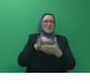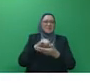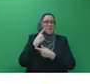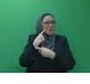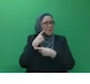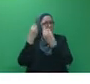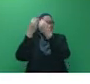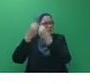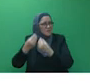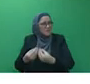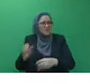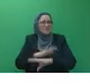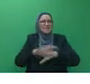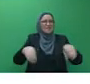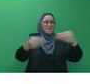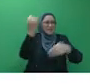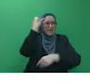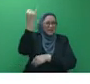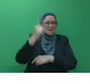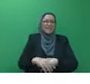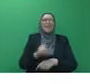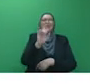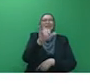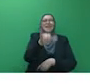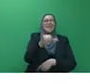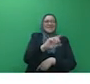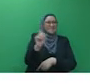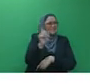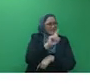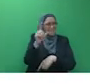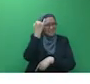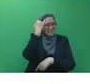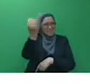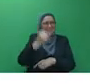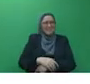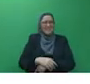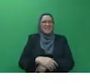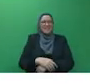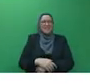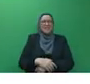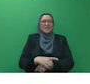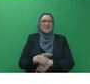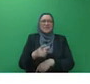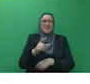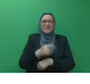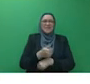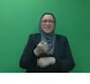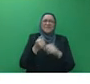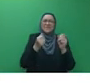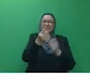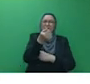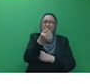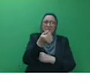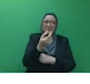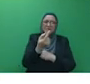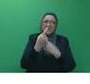were talking about but you know this uh that the difference now is